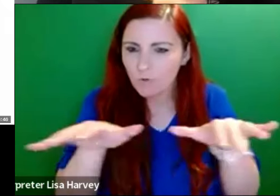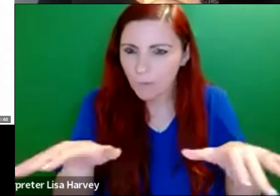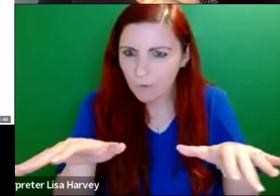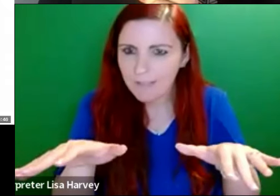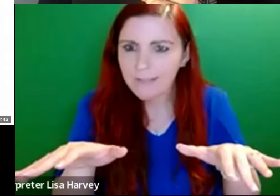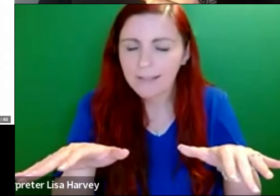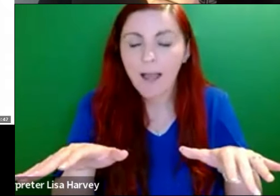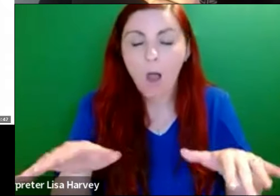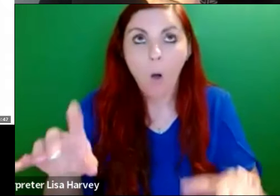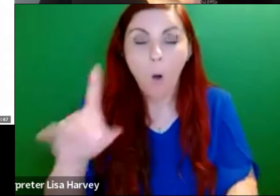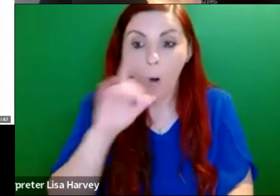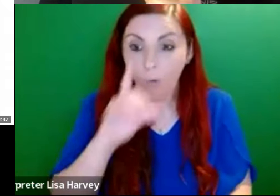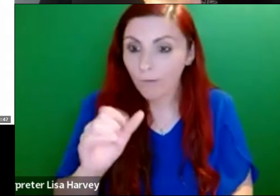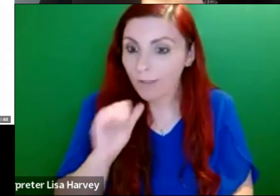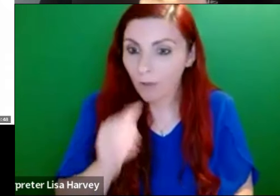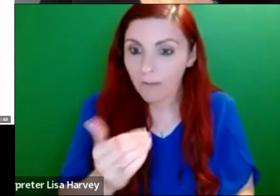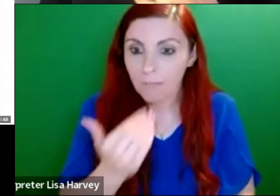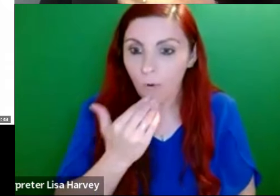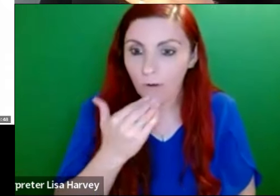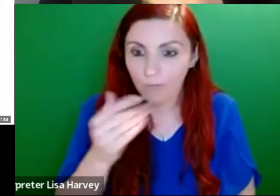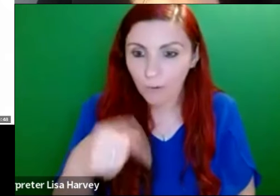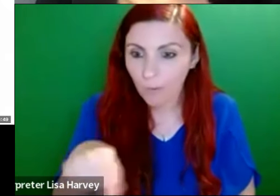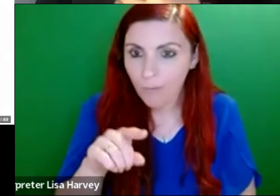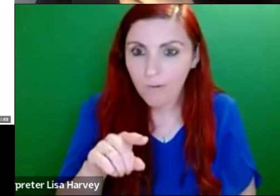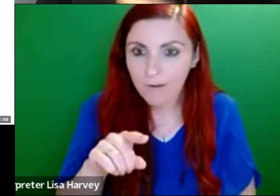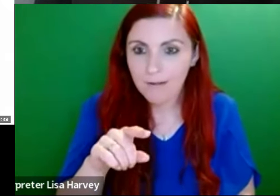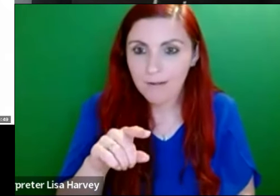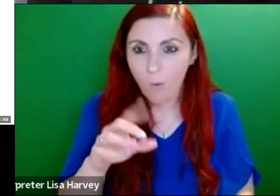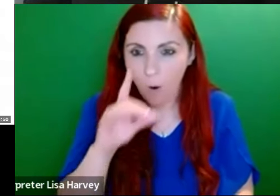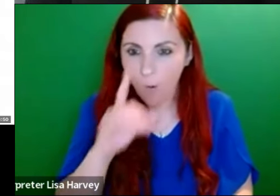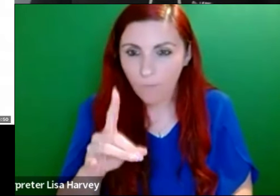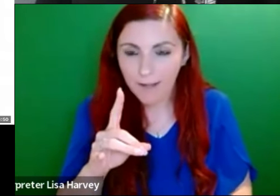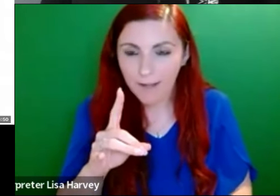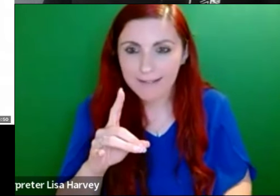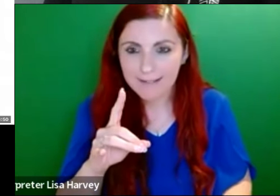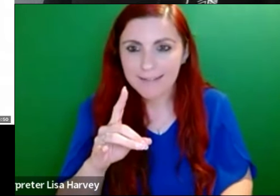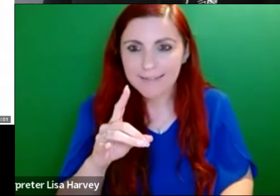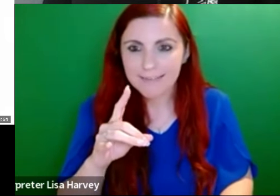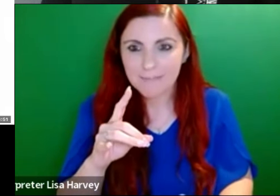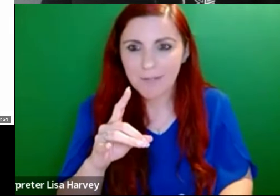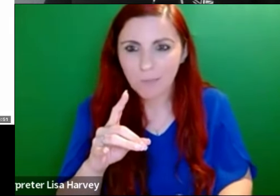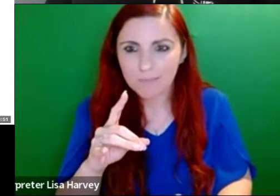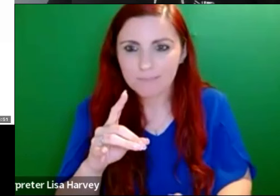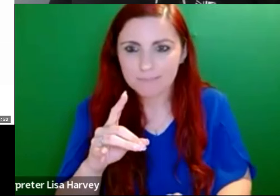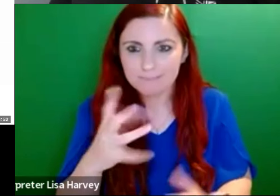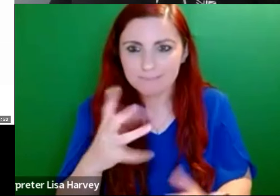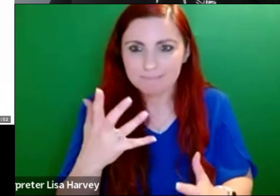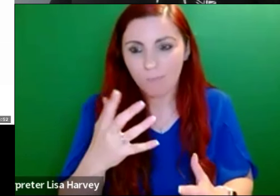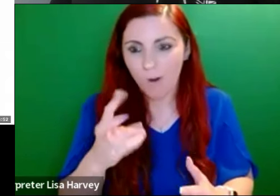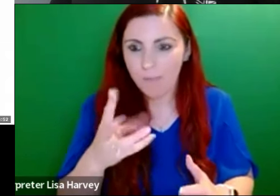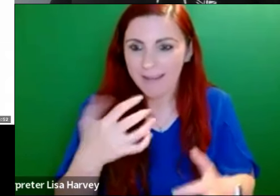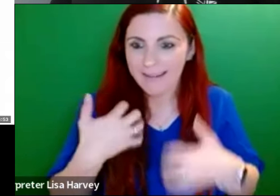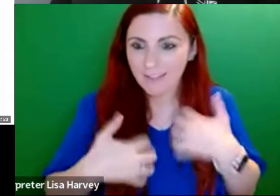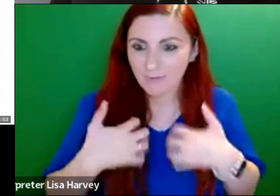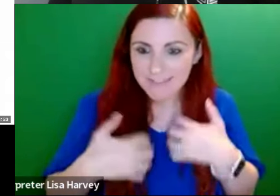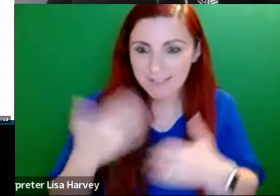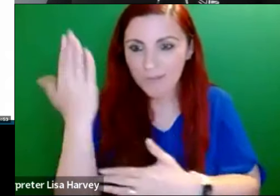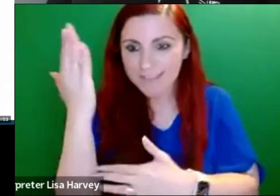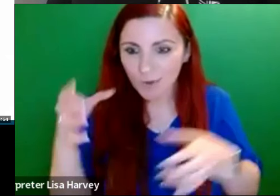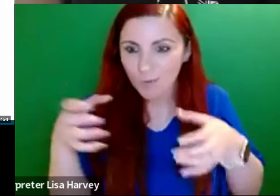sound boring. I hope, like me, you're into this stuff, and we'll have a nice presentation